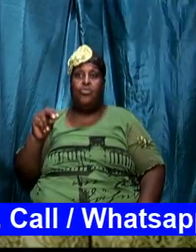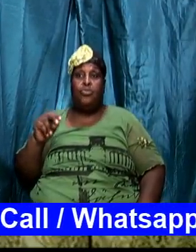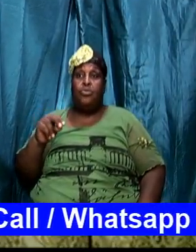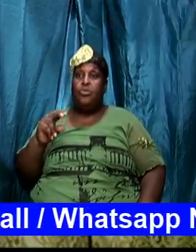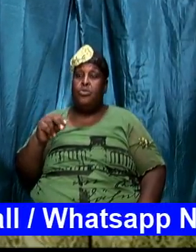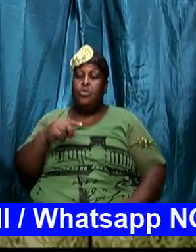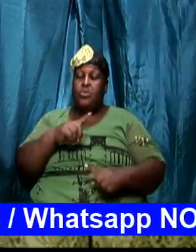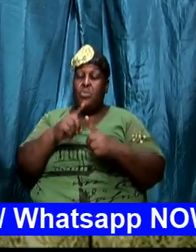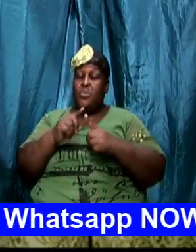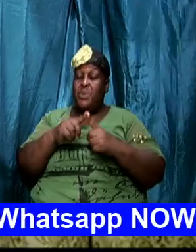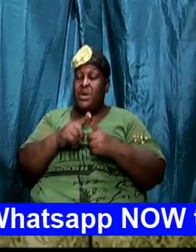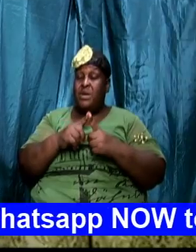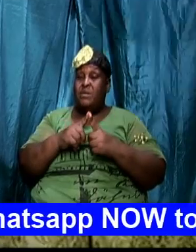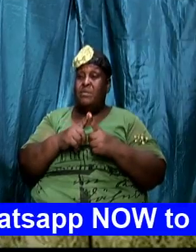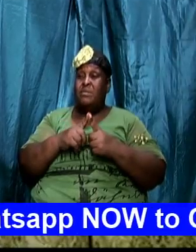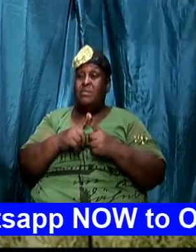after